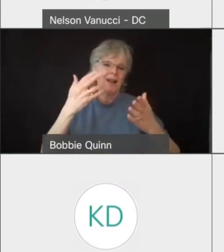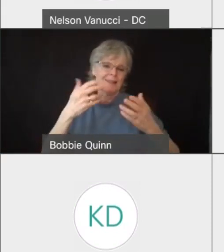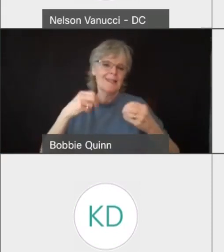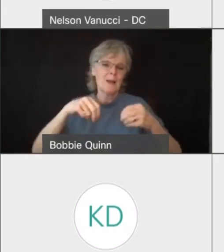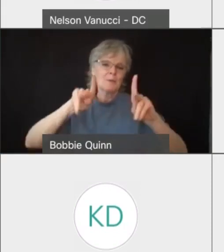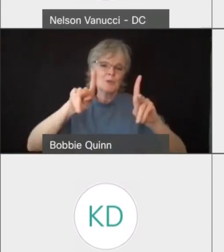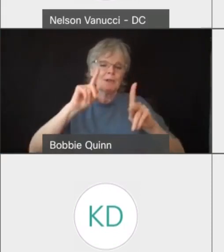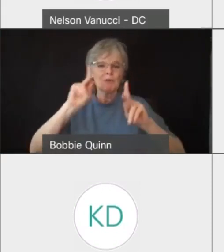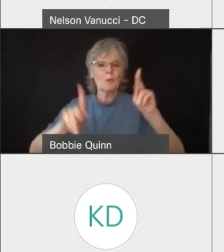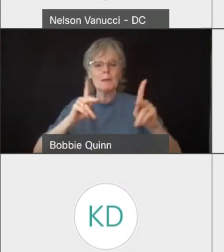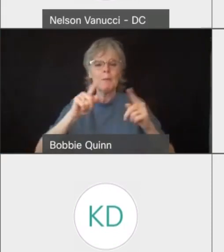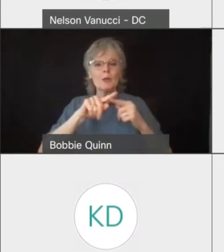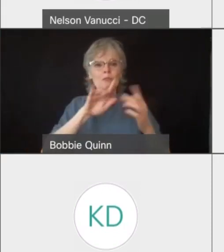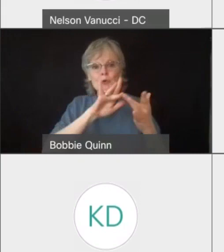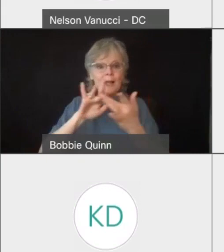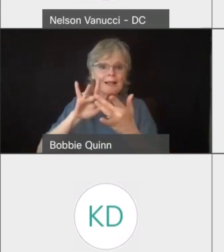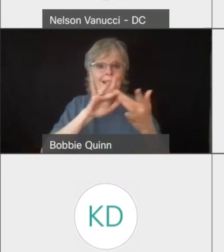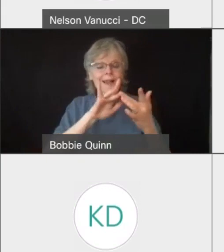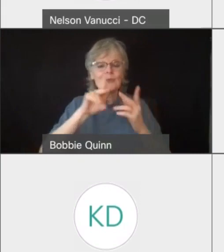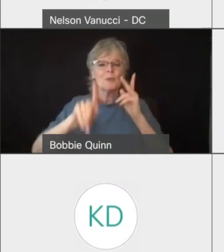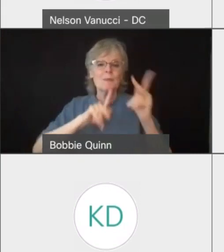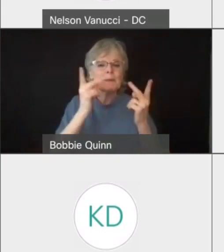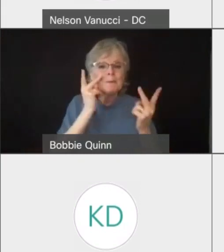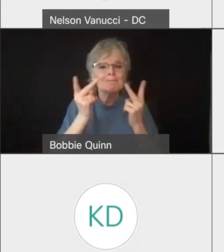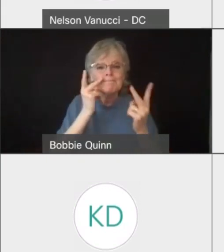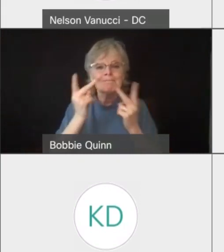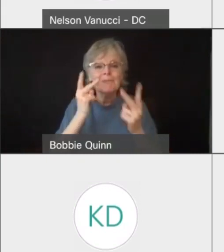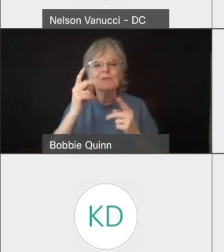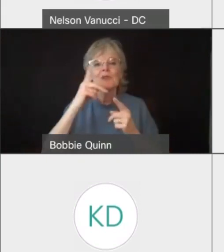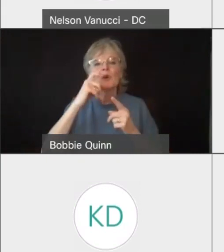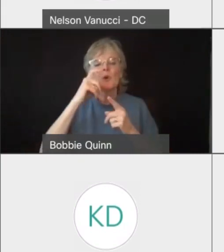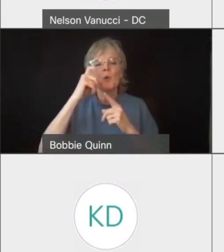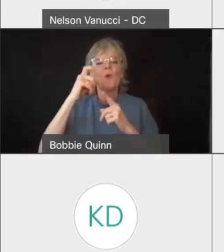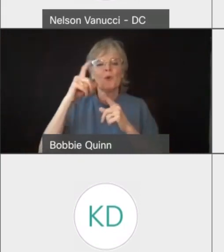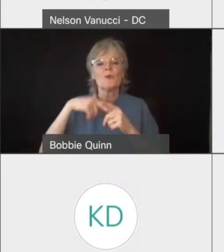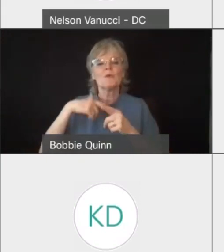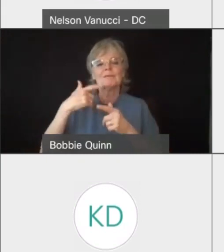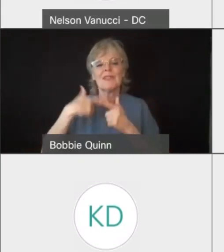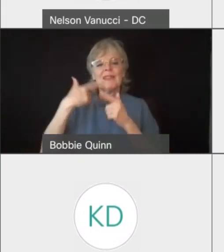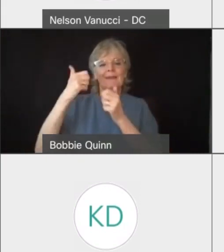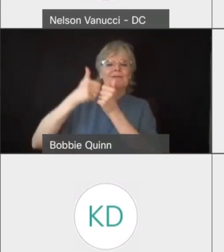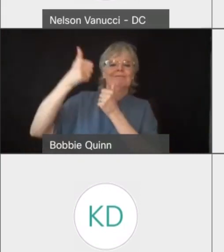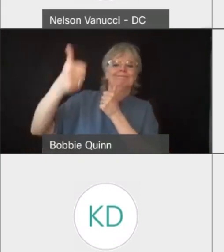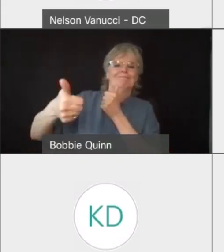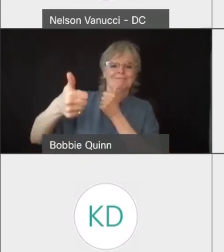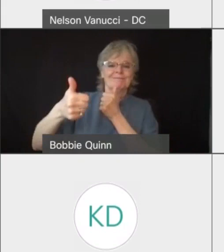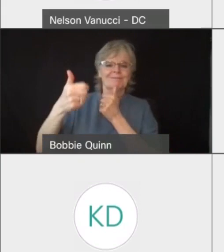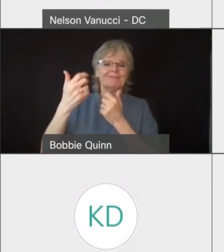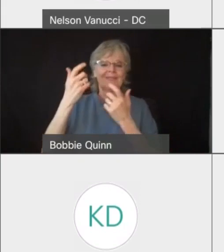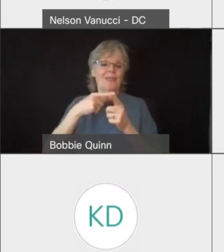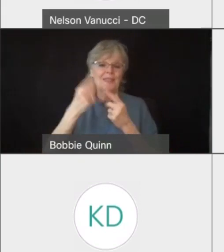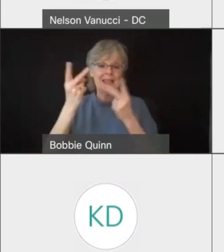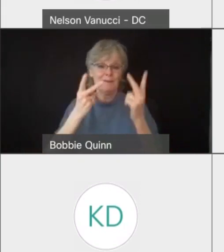to connect with folks who are outside their residential circle who they can now visit with. So